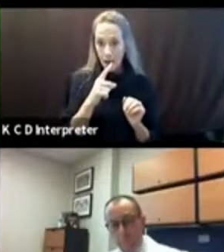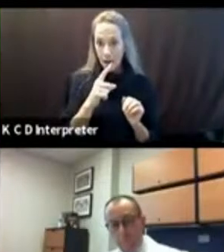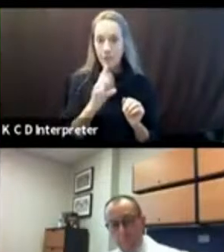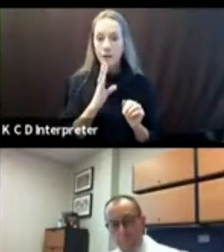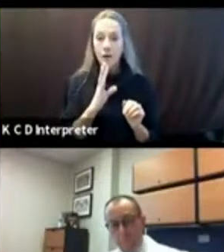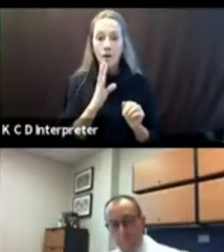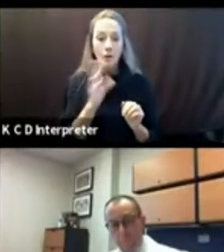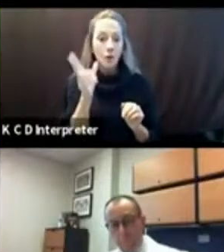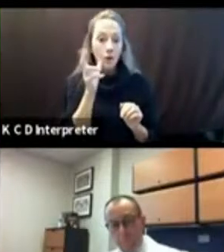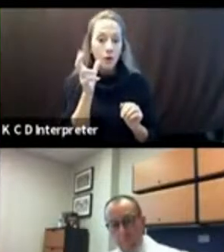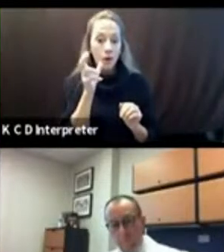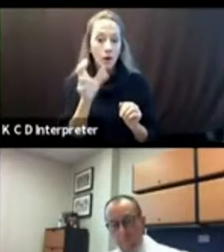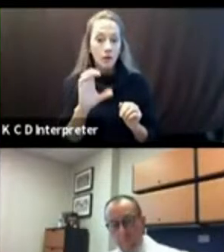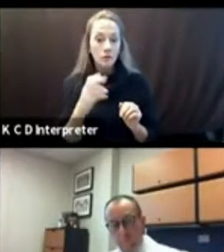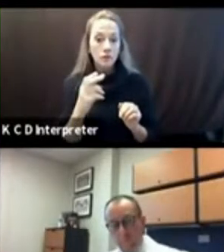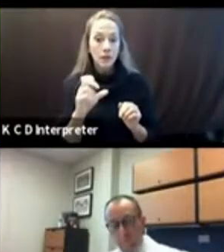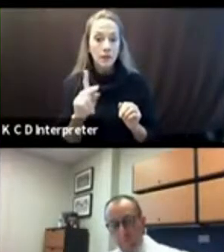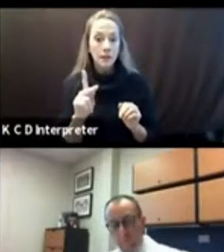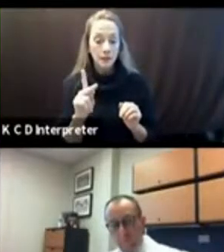for us,